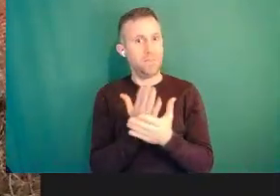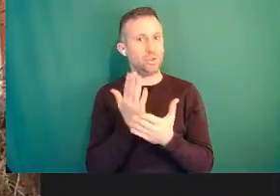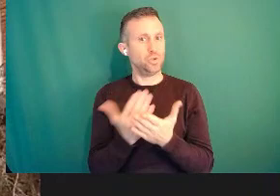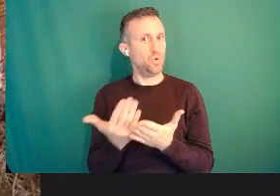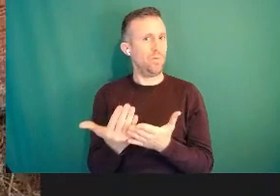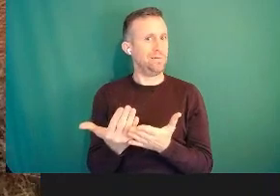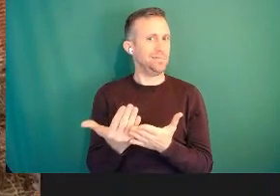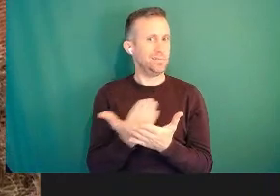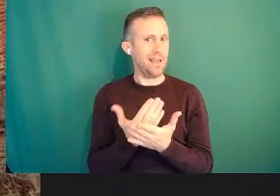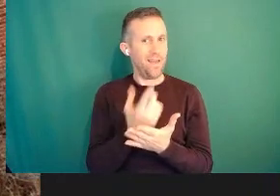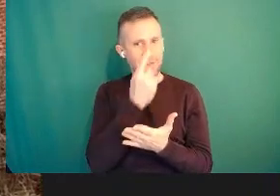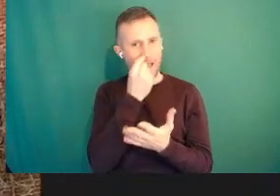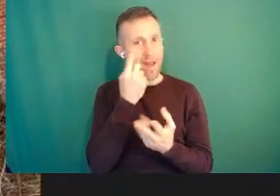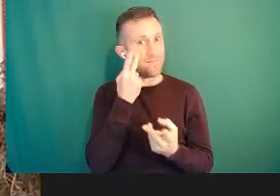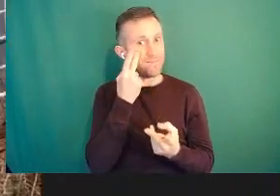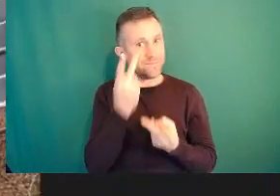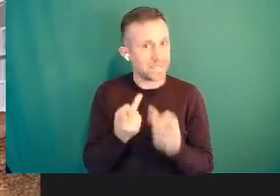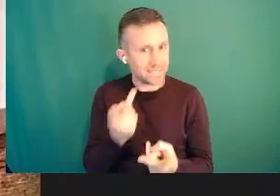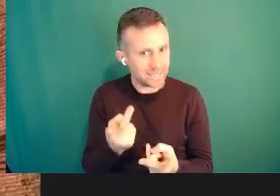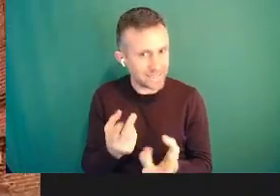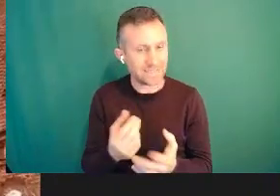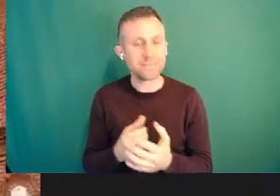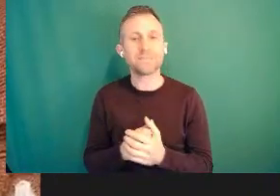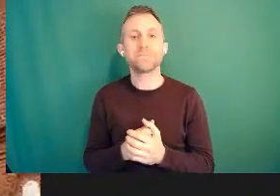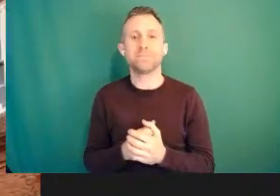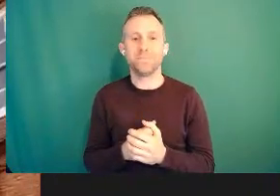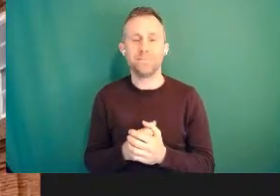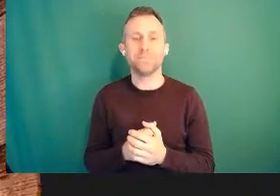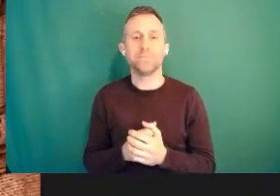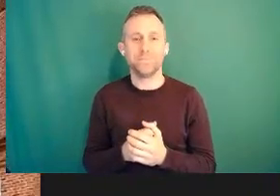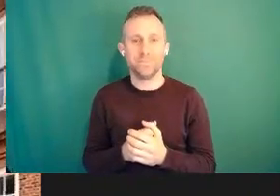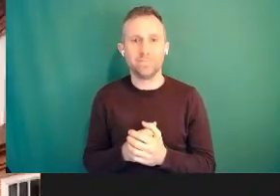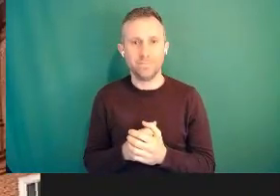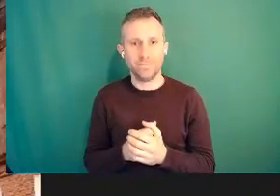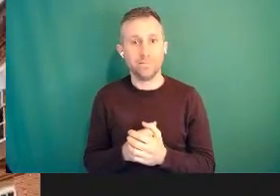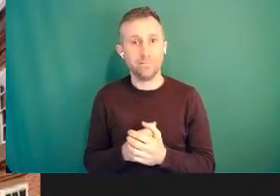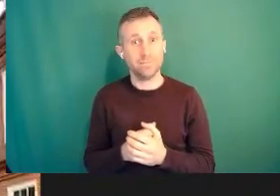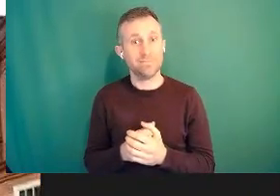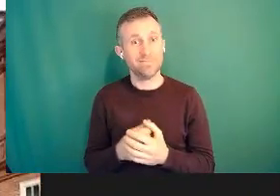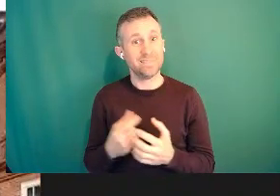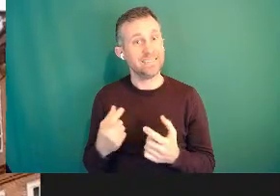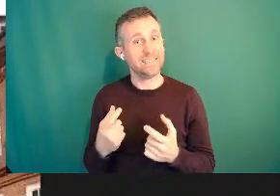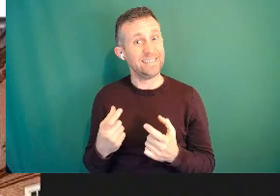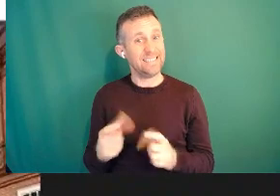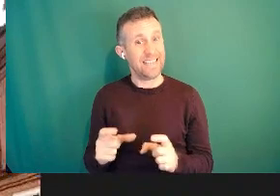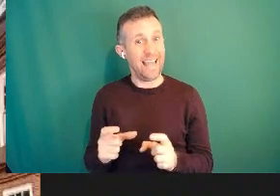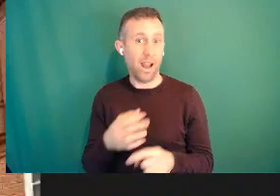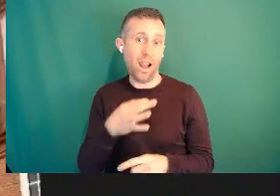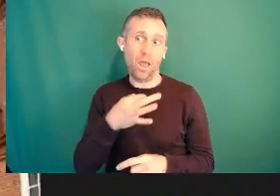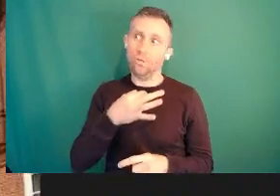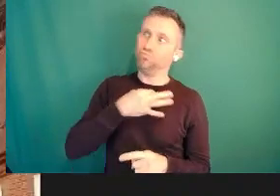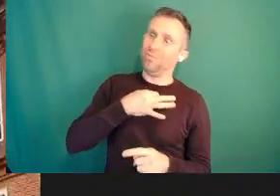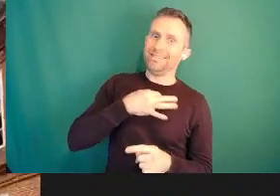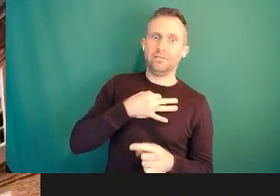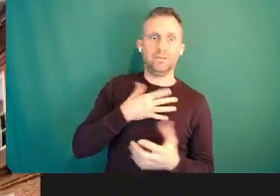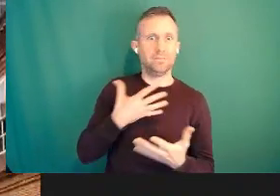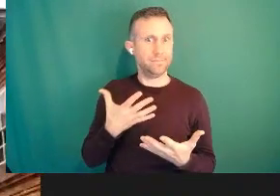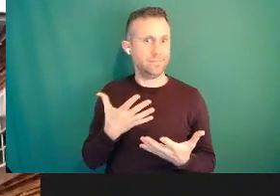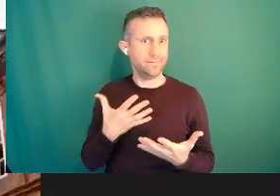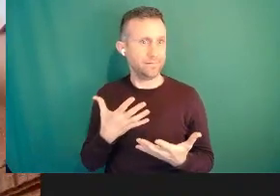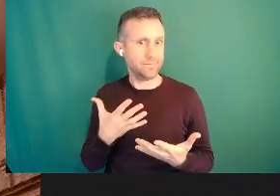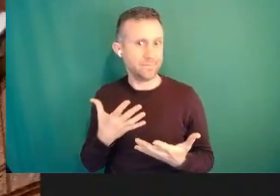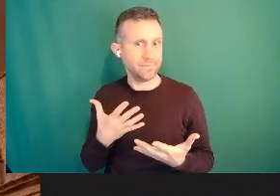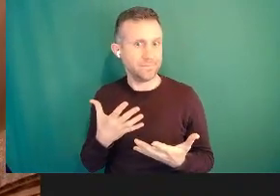on Historic England's at-risk register, so there's still a lot more work to be done. And over the next few years, we'll see some